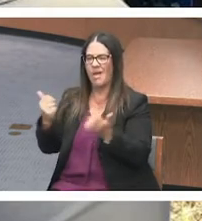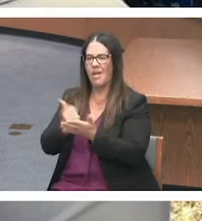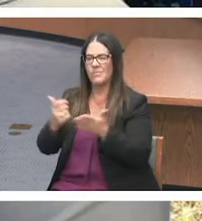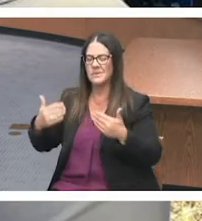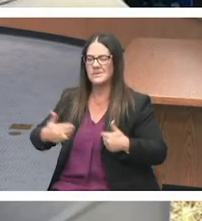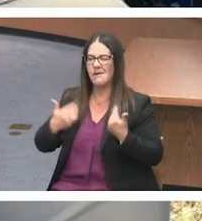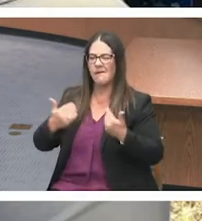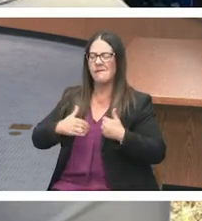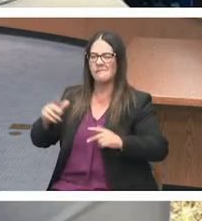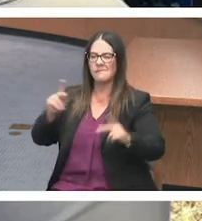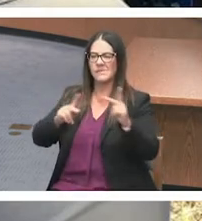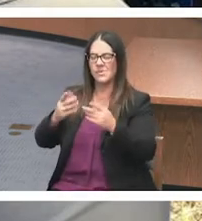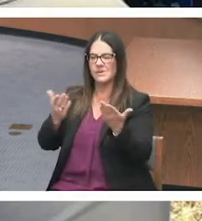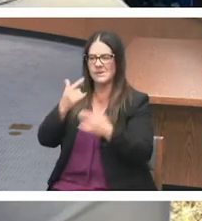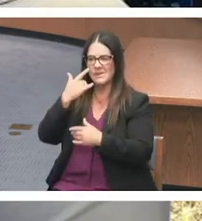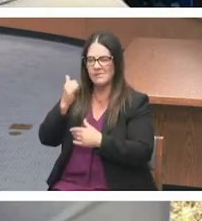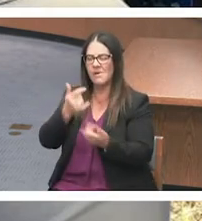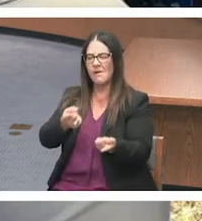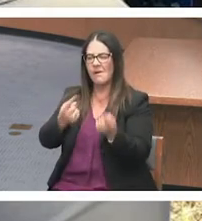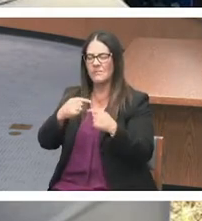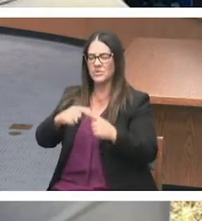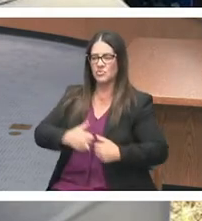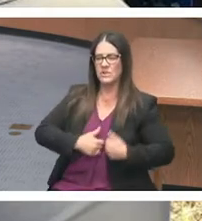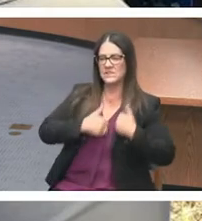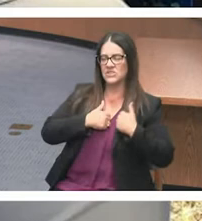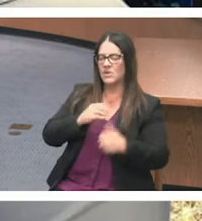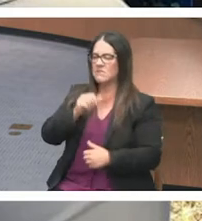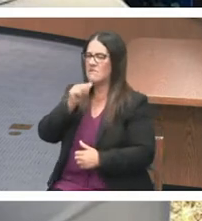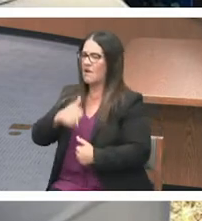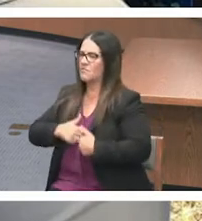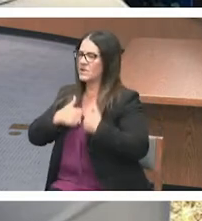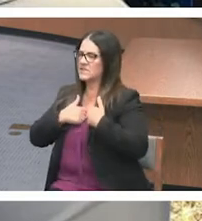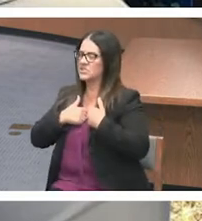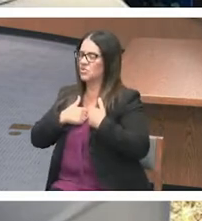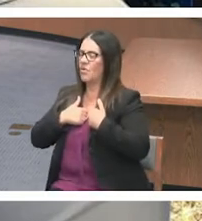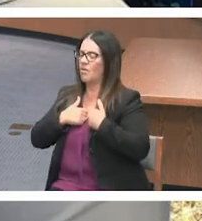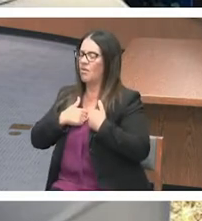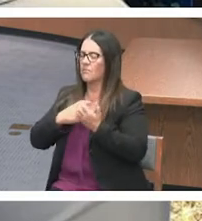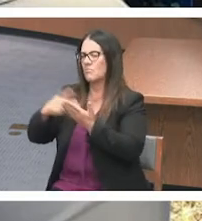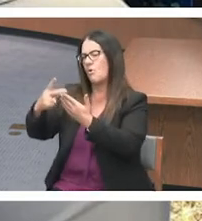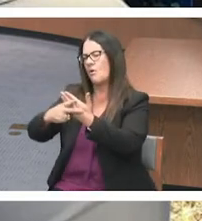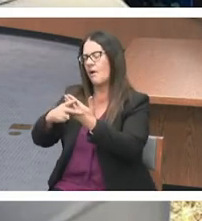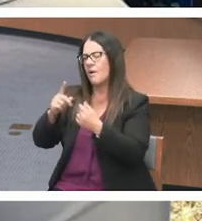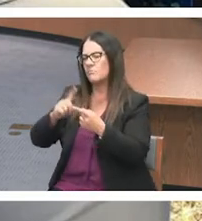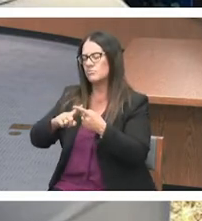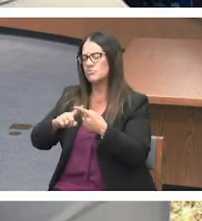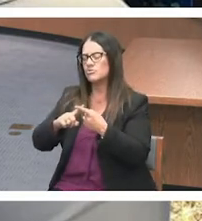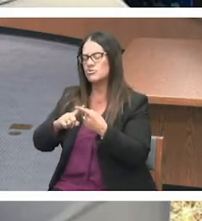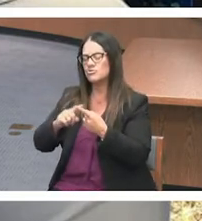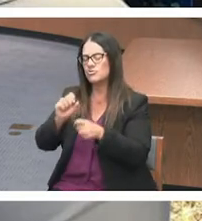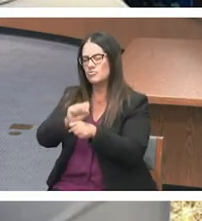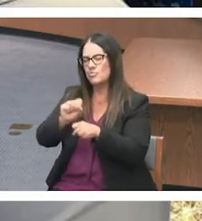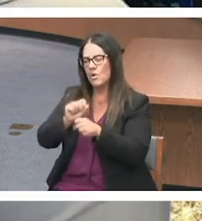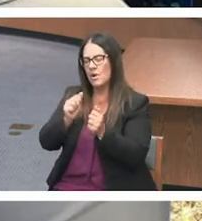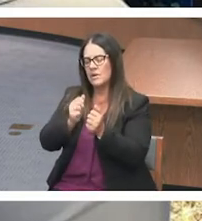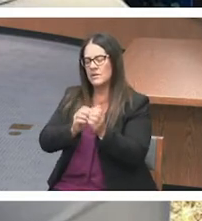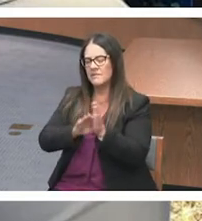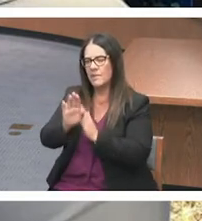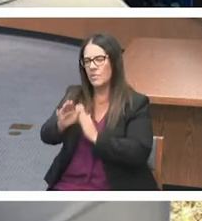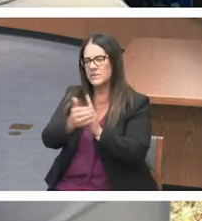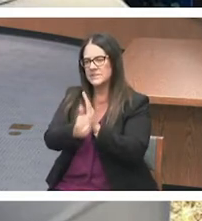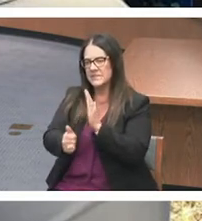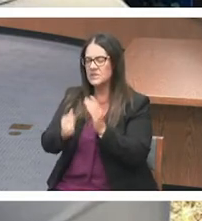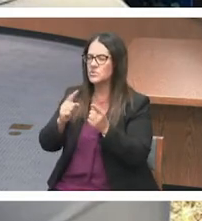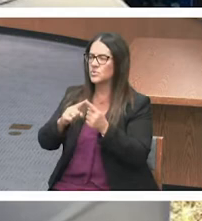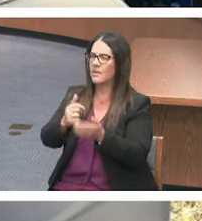a residential and non-residential program to learn for a year or two skills that can actually have them contributing to this broad movement within